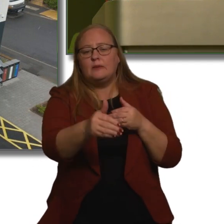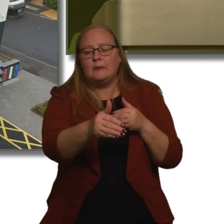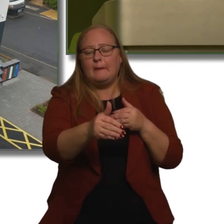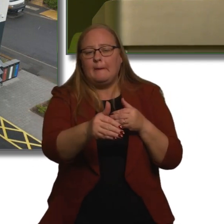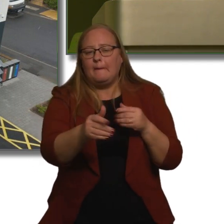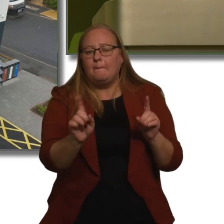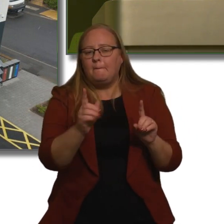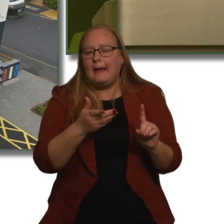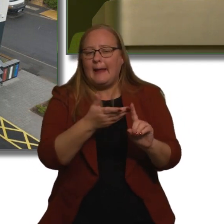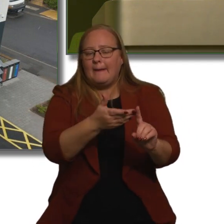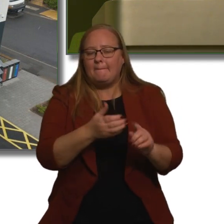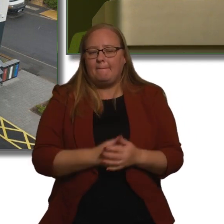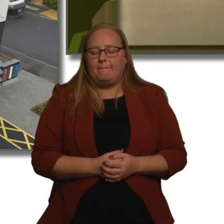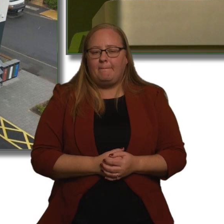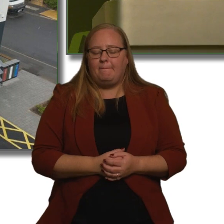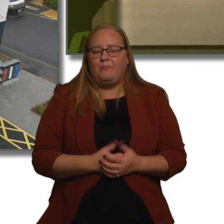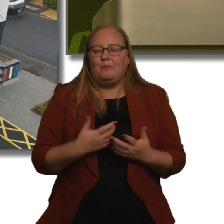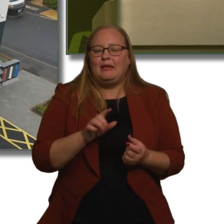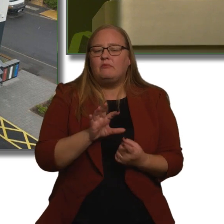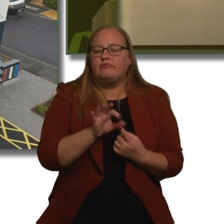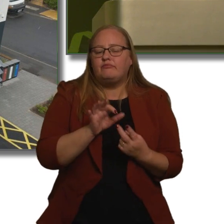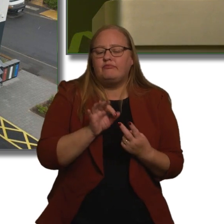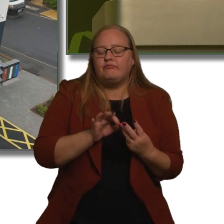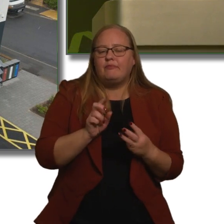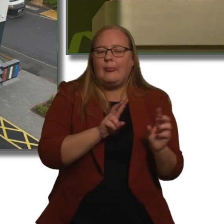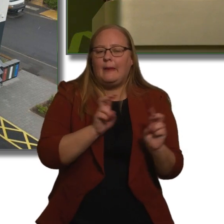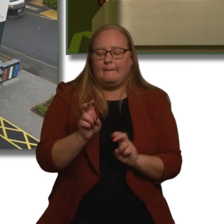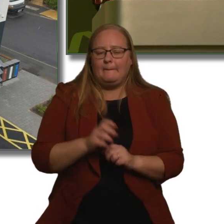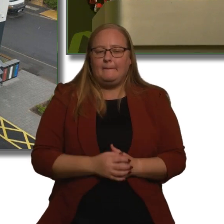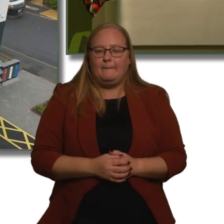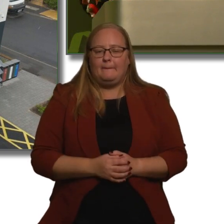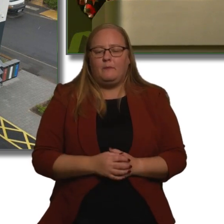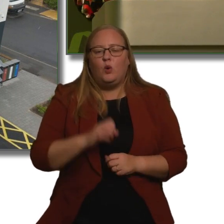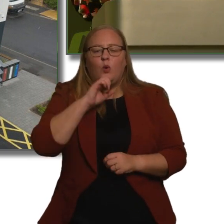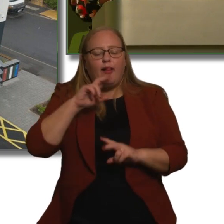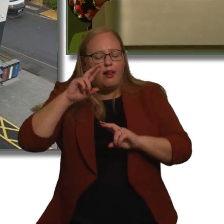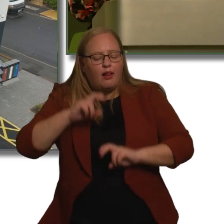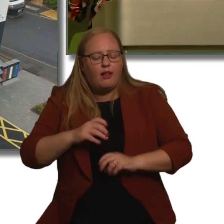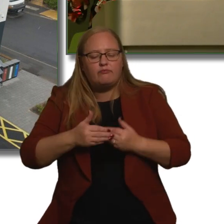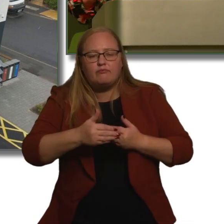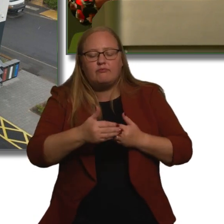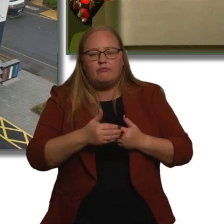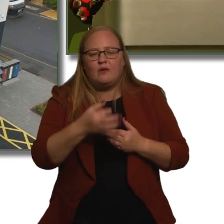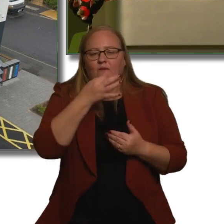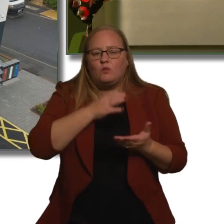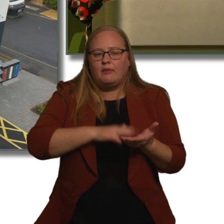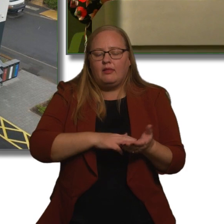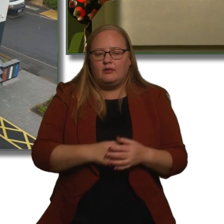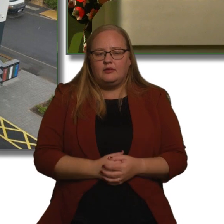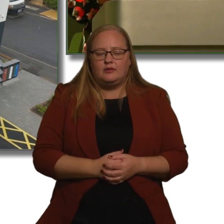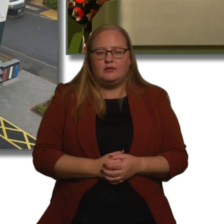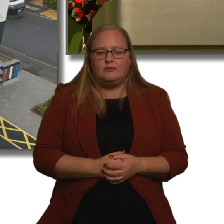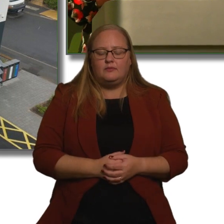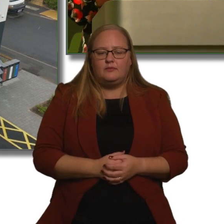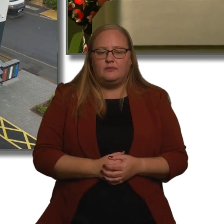And 3 themes emerged that we will begin to explore over the coming months. Firstly, we have